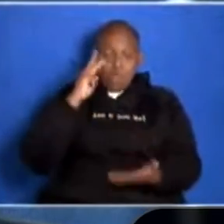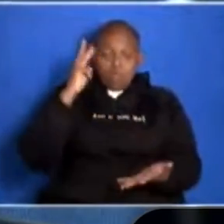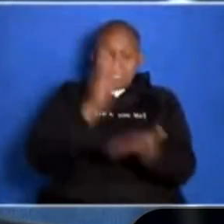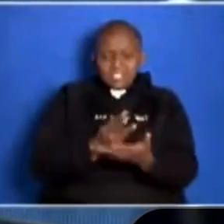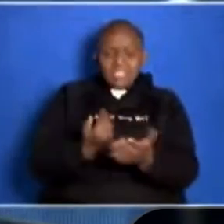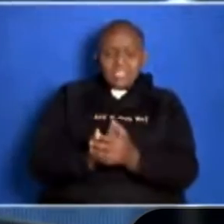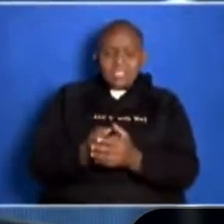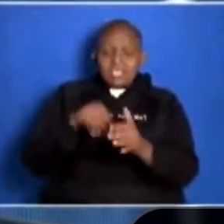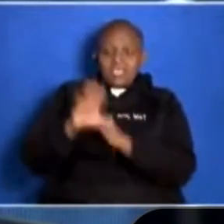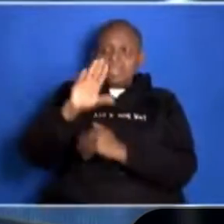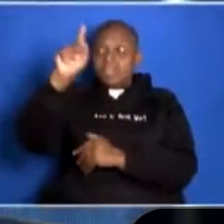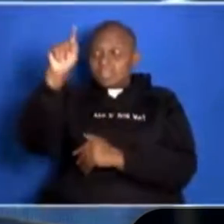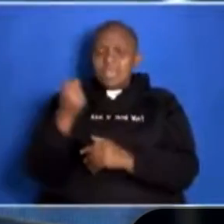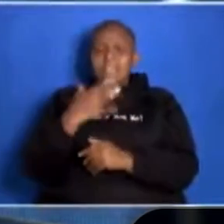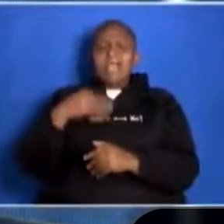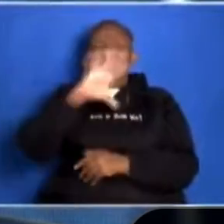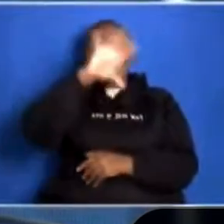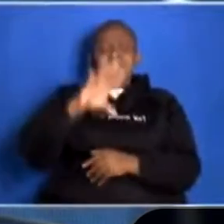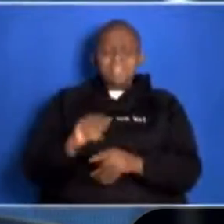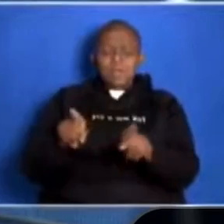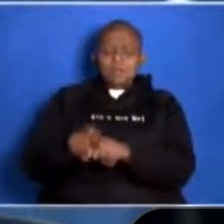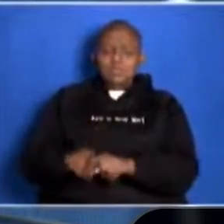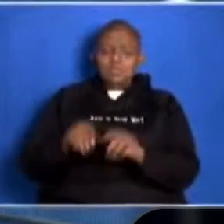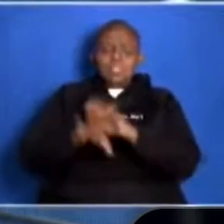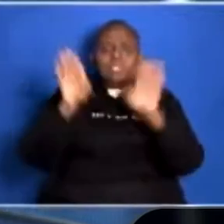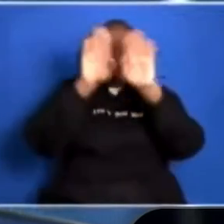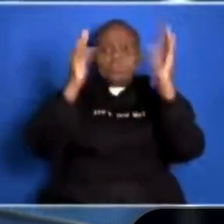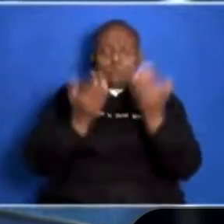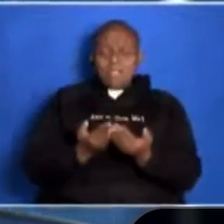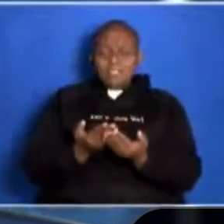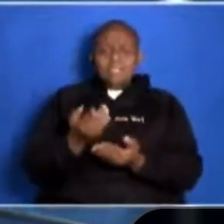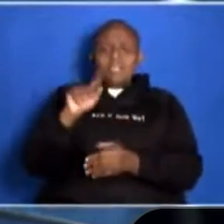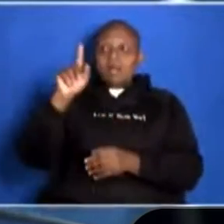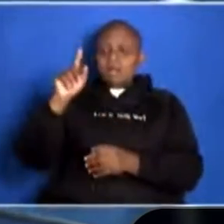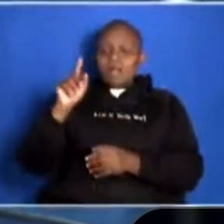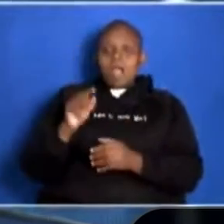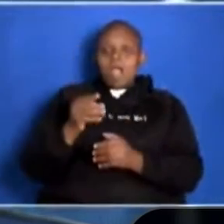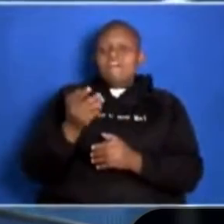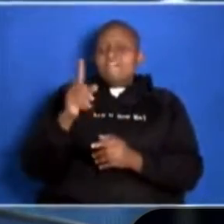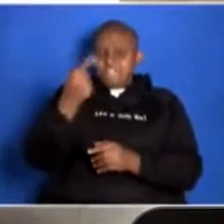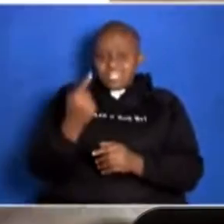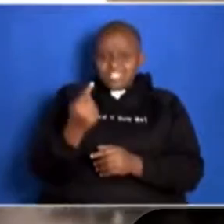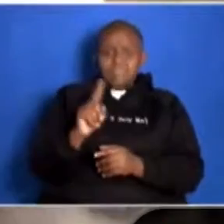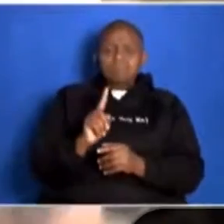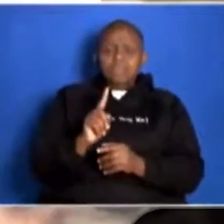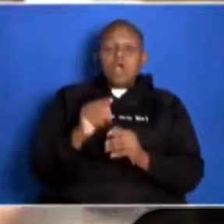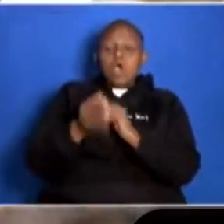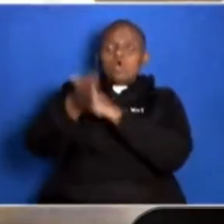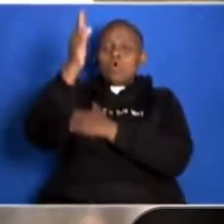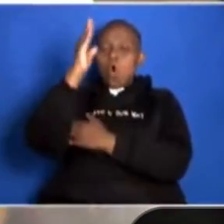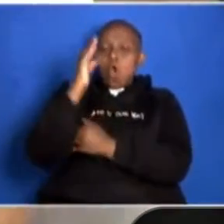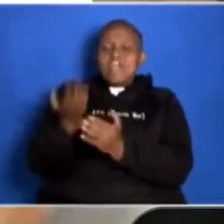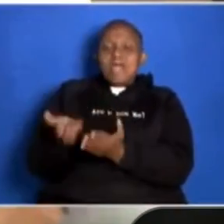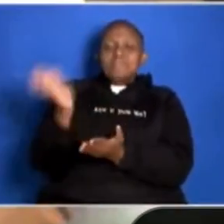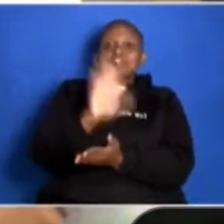Africa. Na Kenya mzima na and Africa. And around the world. Na ulimwengu mzima. He will first restore you. Then he will fill